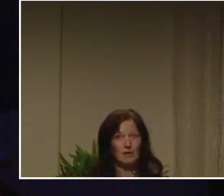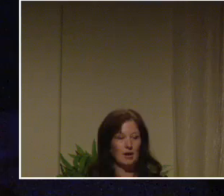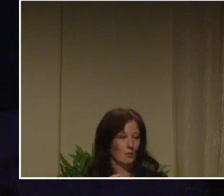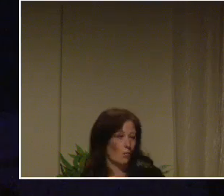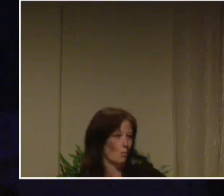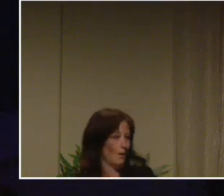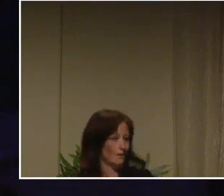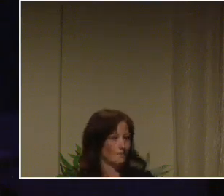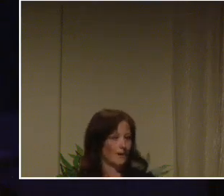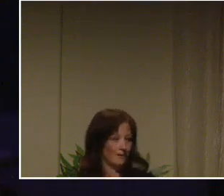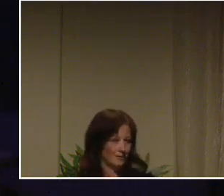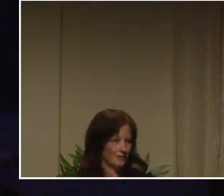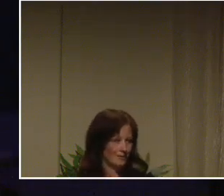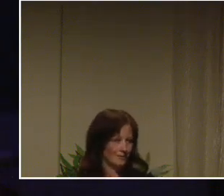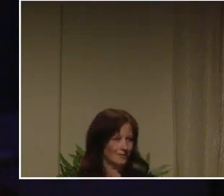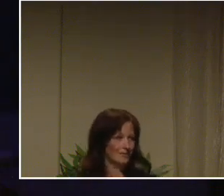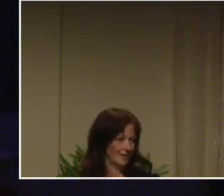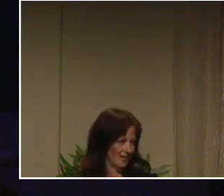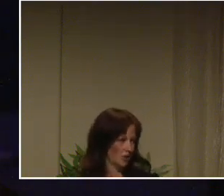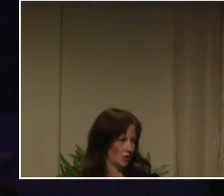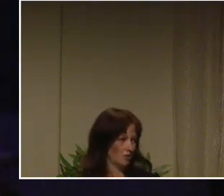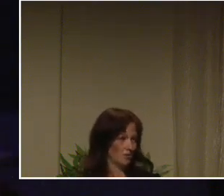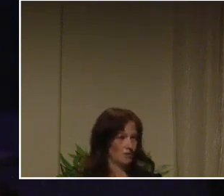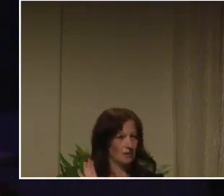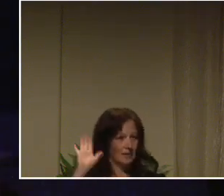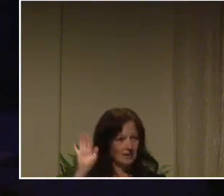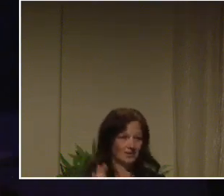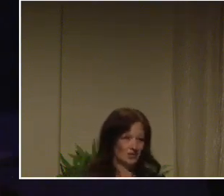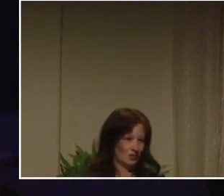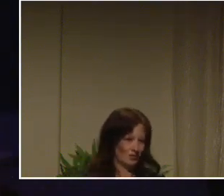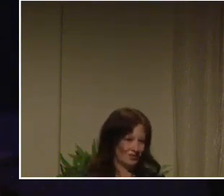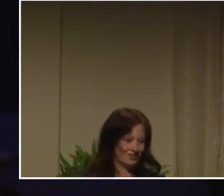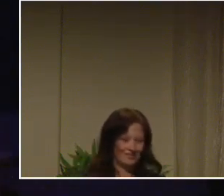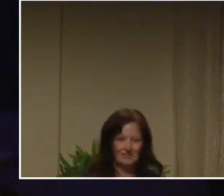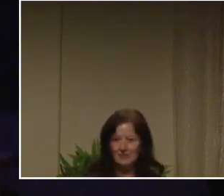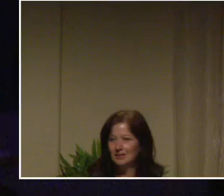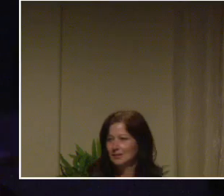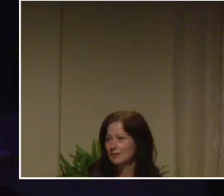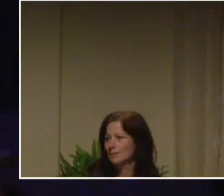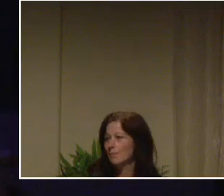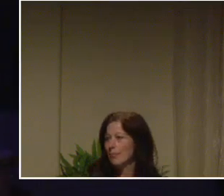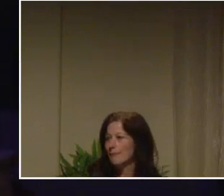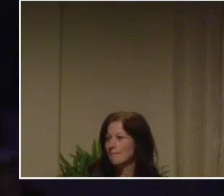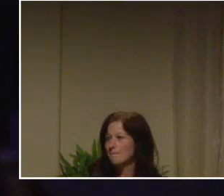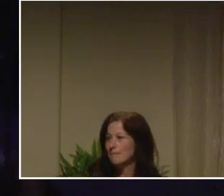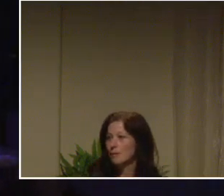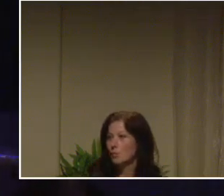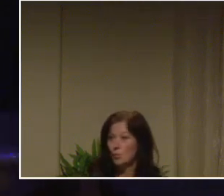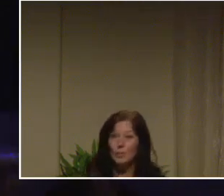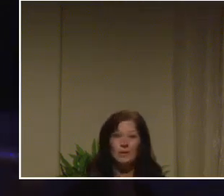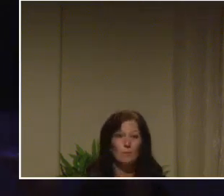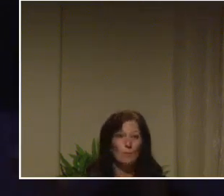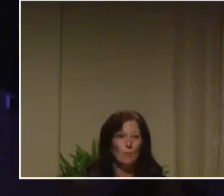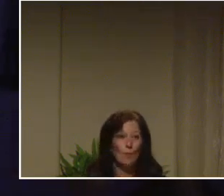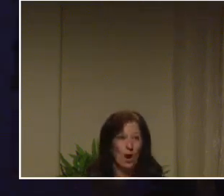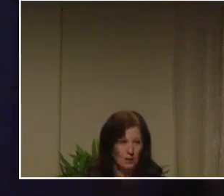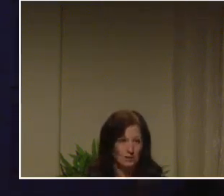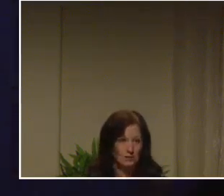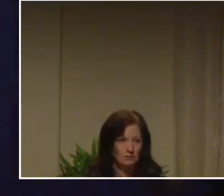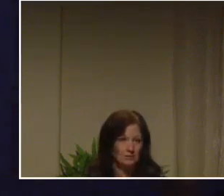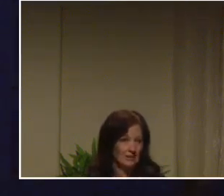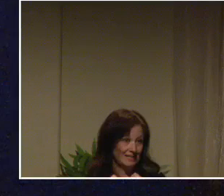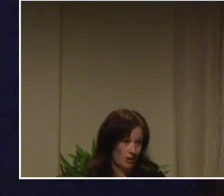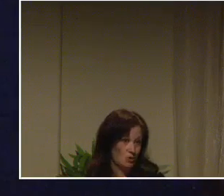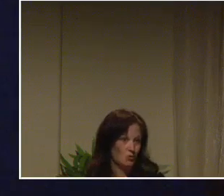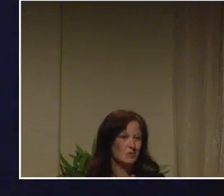a church together into his presence. And we want to do that. And what I'm going to be